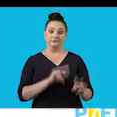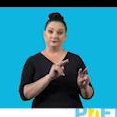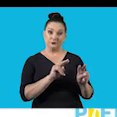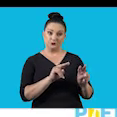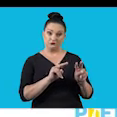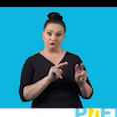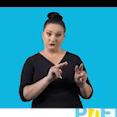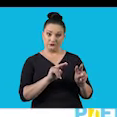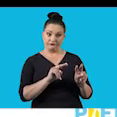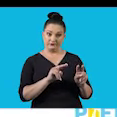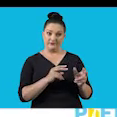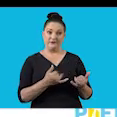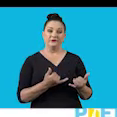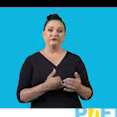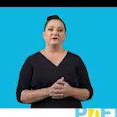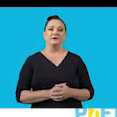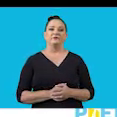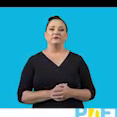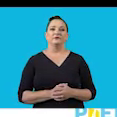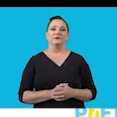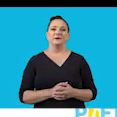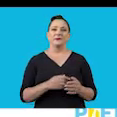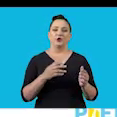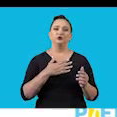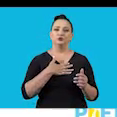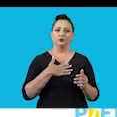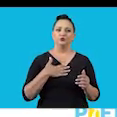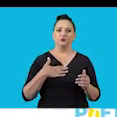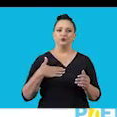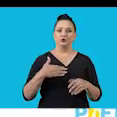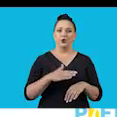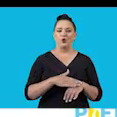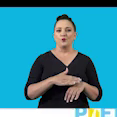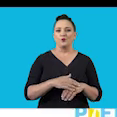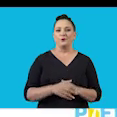Note that, notice. So it is becoming slower